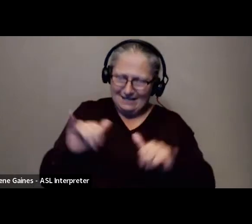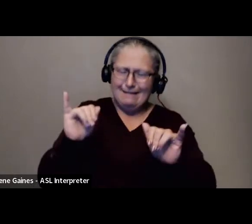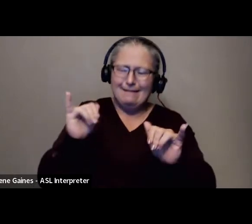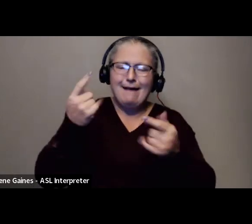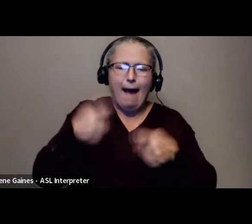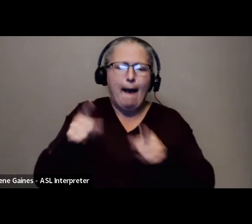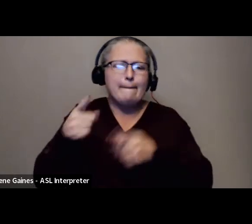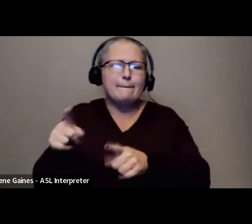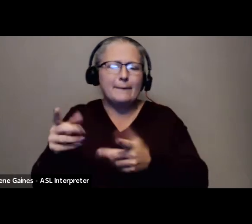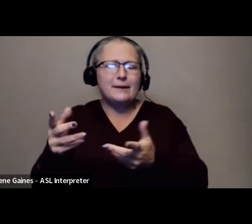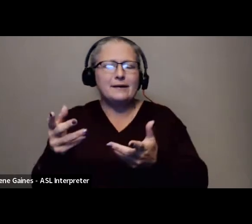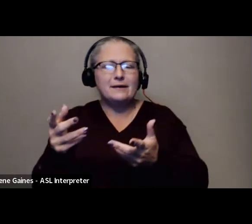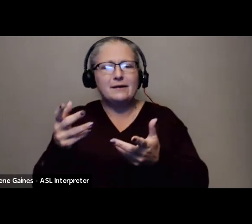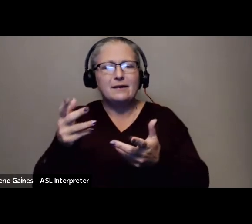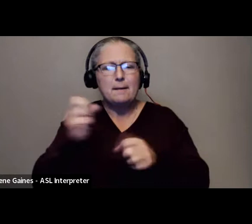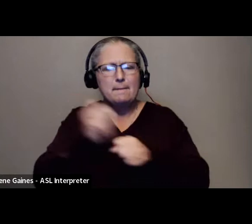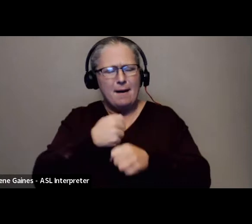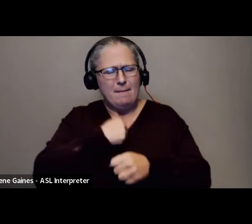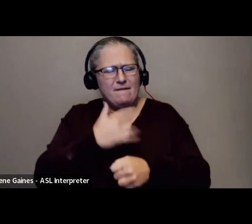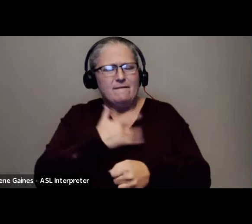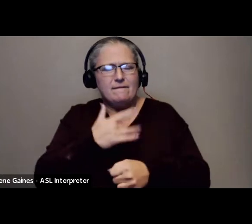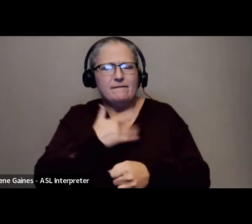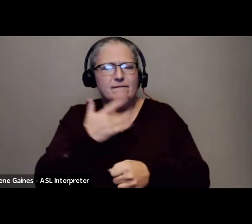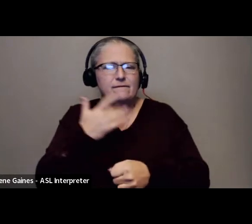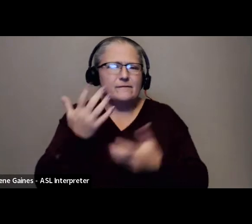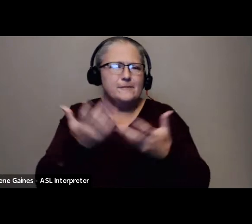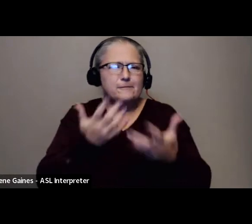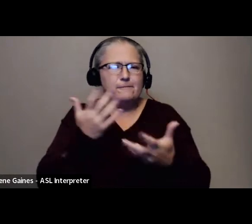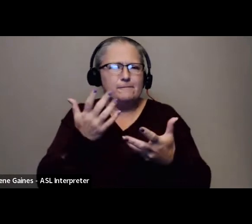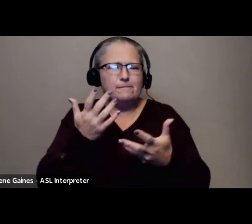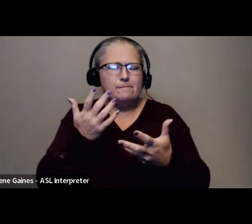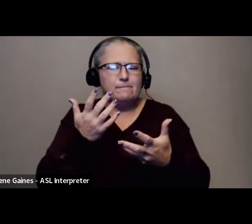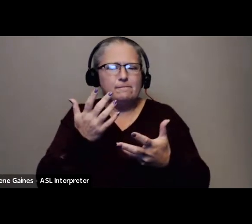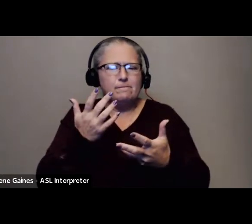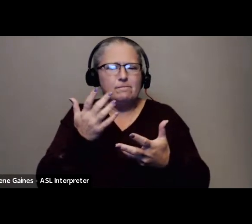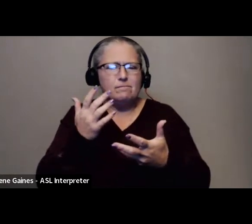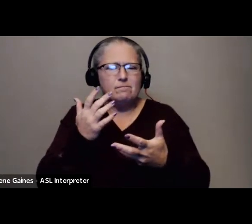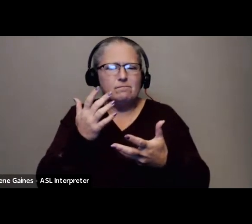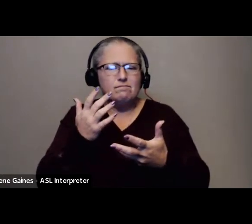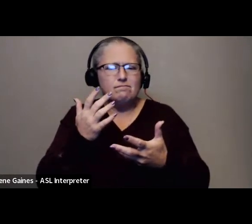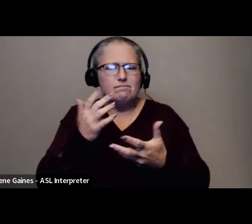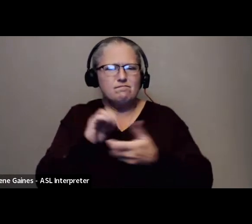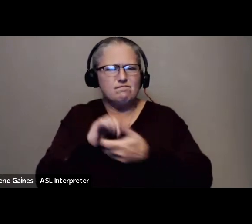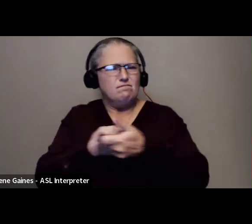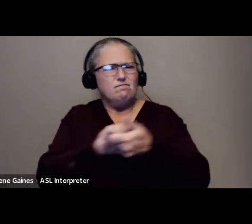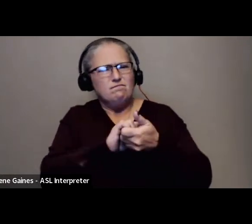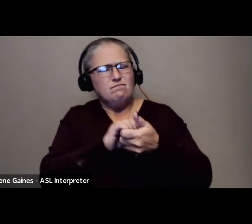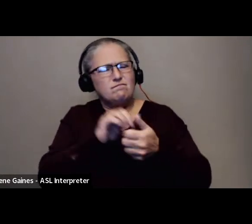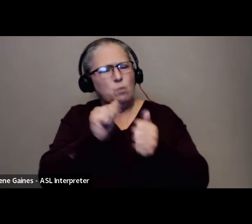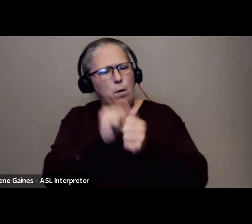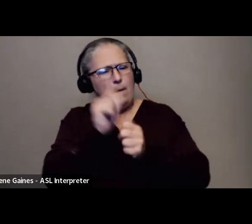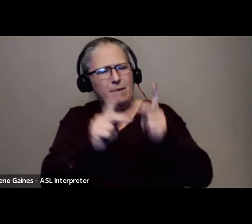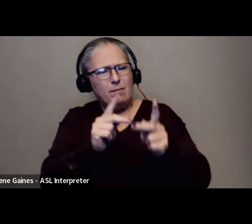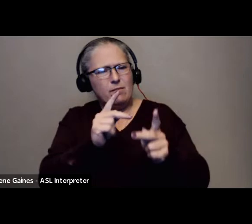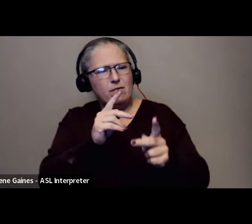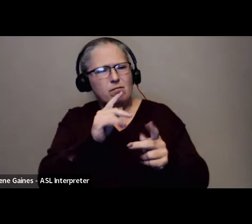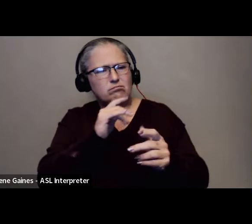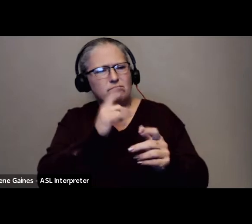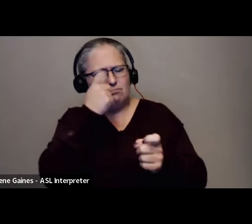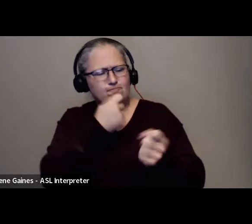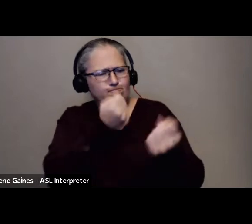that just makes me feel in solidarity with people that are also going through the same thing.